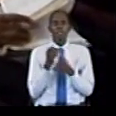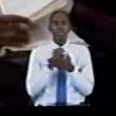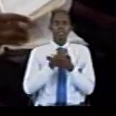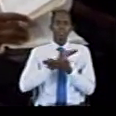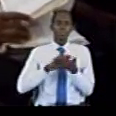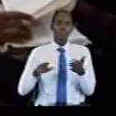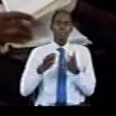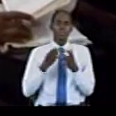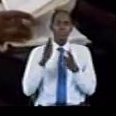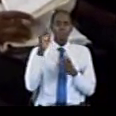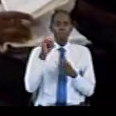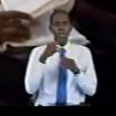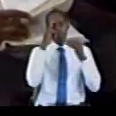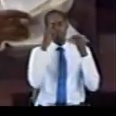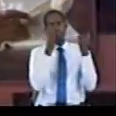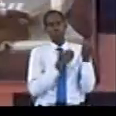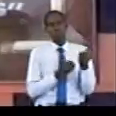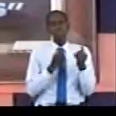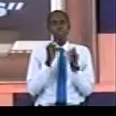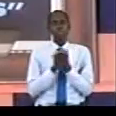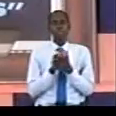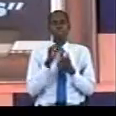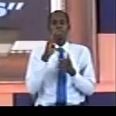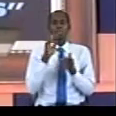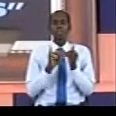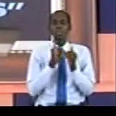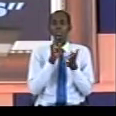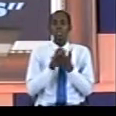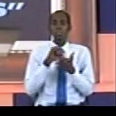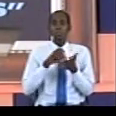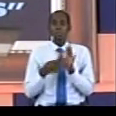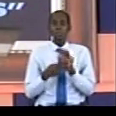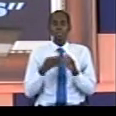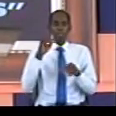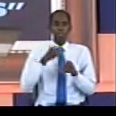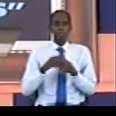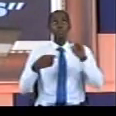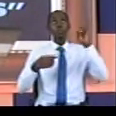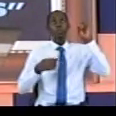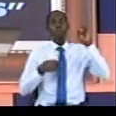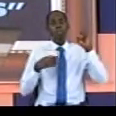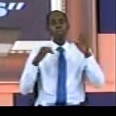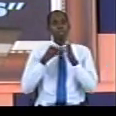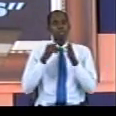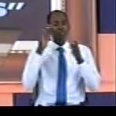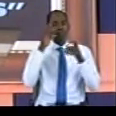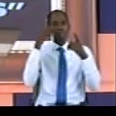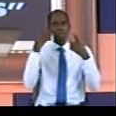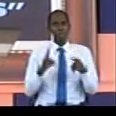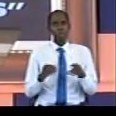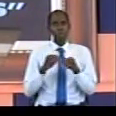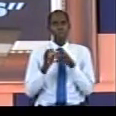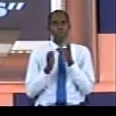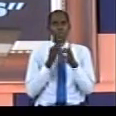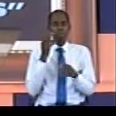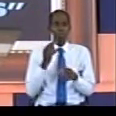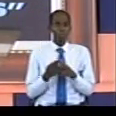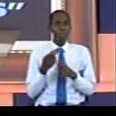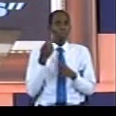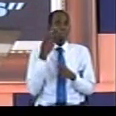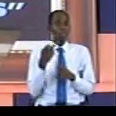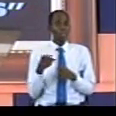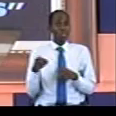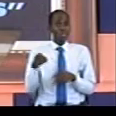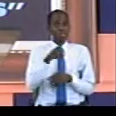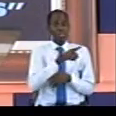that is in me. It will happen in Jesus' name. You see, the early church had the same thing you are hearing now. What